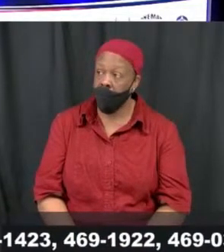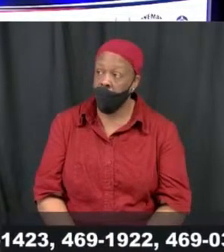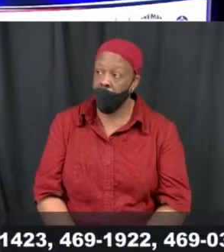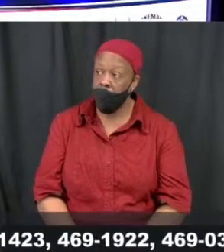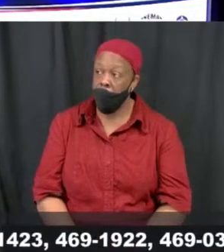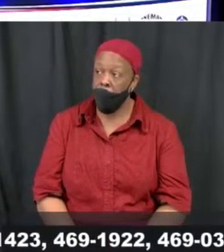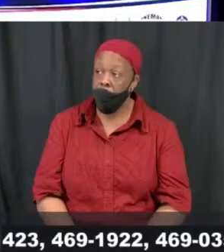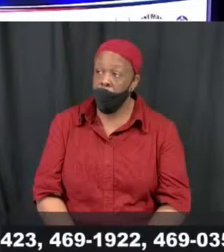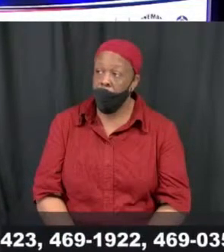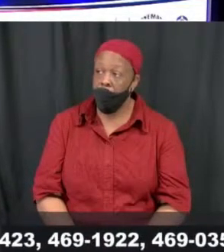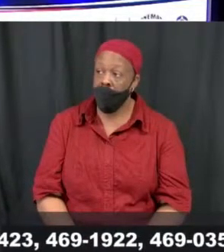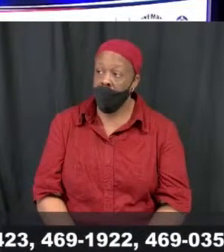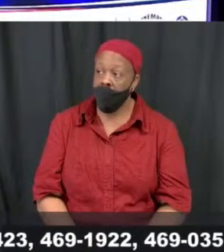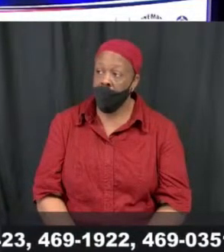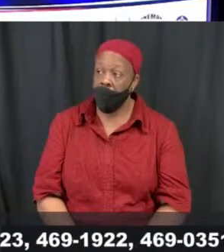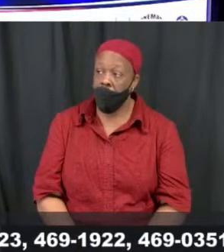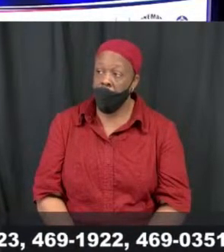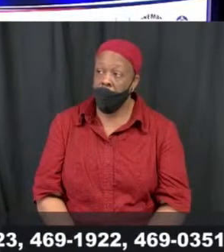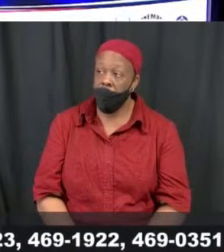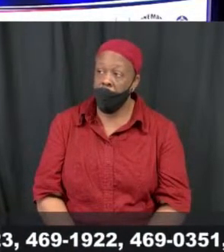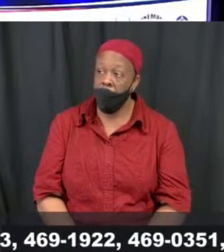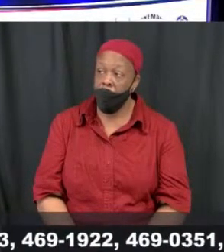Okay. The